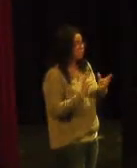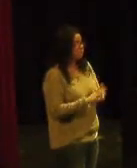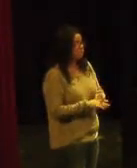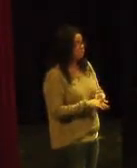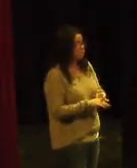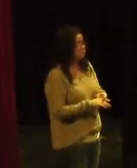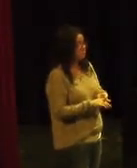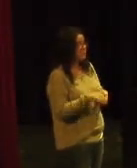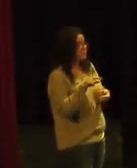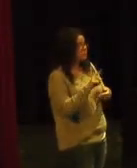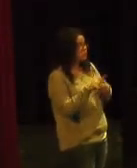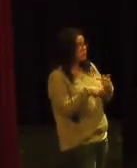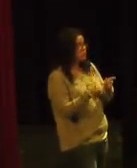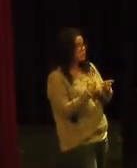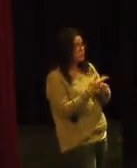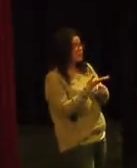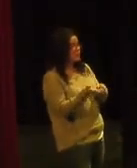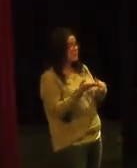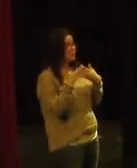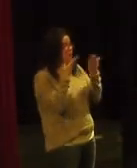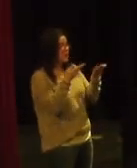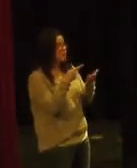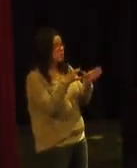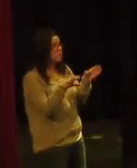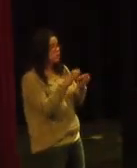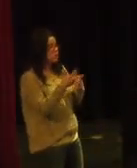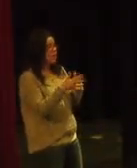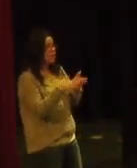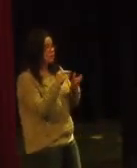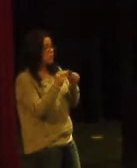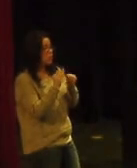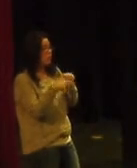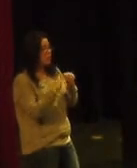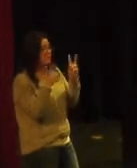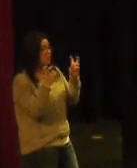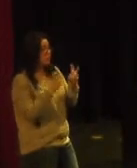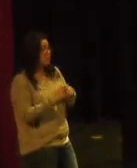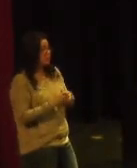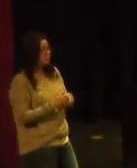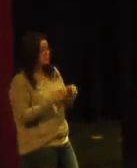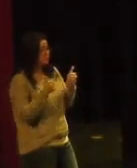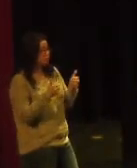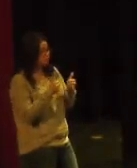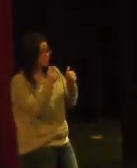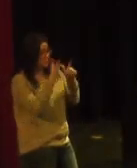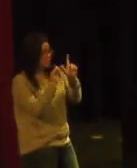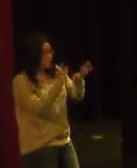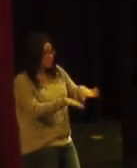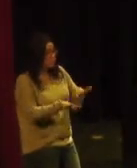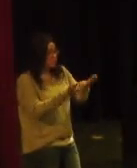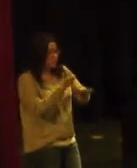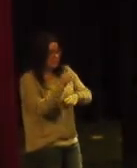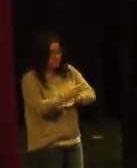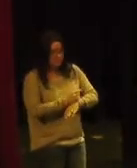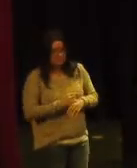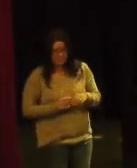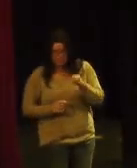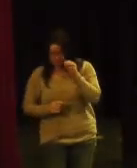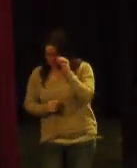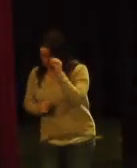Those are all things I would recommend that you do to sort of learn more about the subject. So with all that, God bless you, and I hope you have a great weekend.